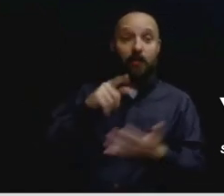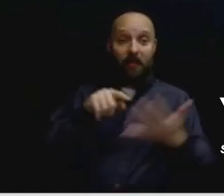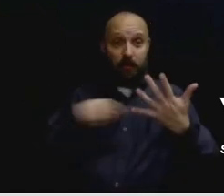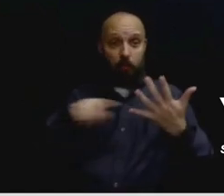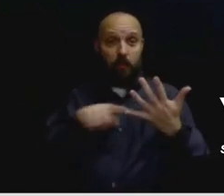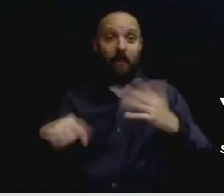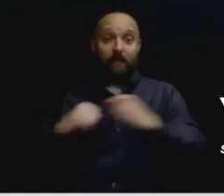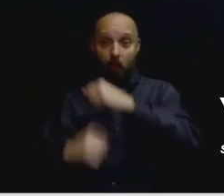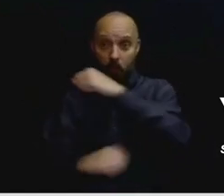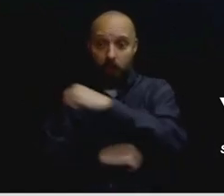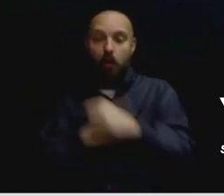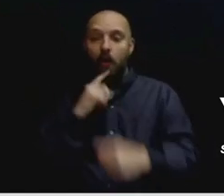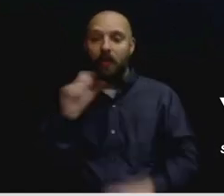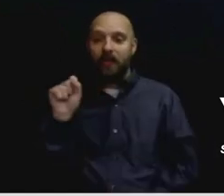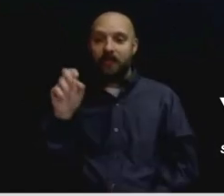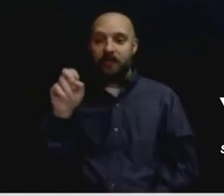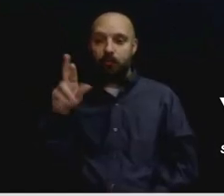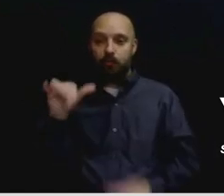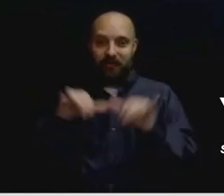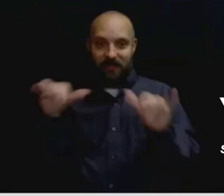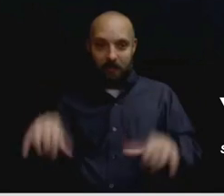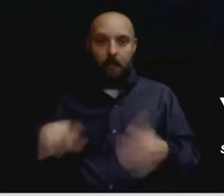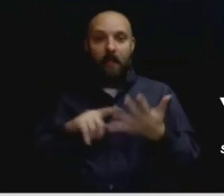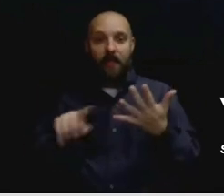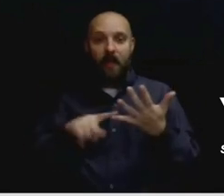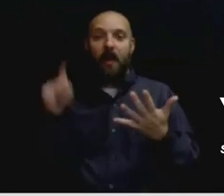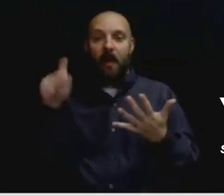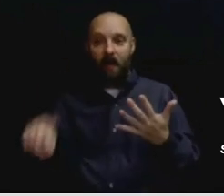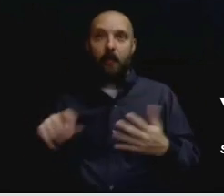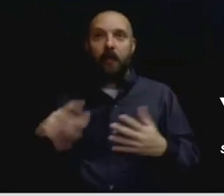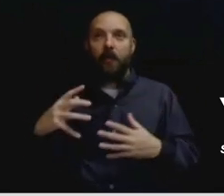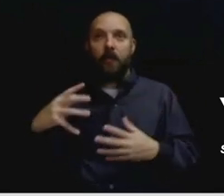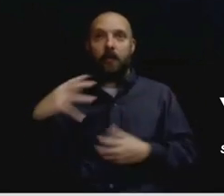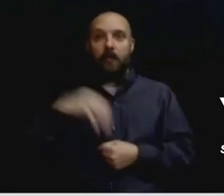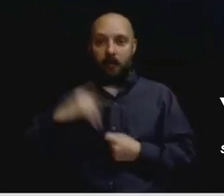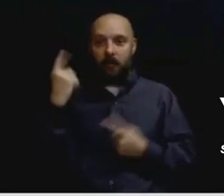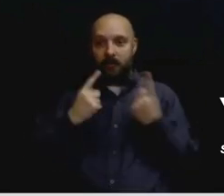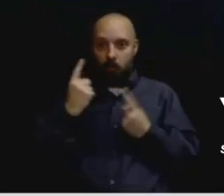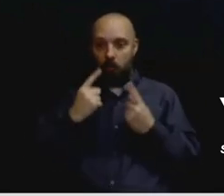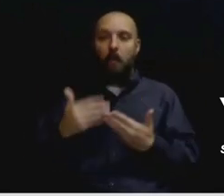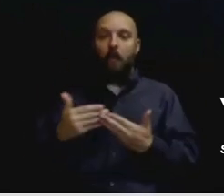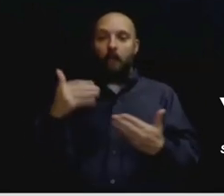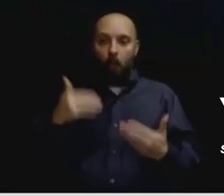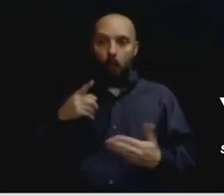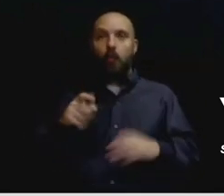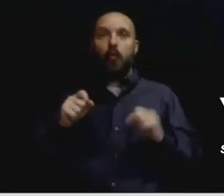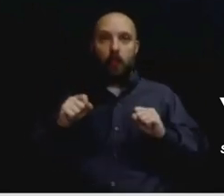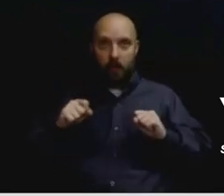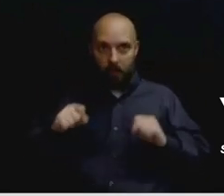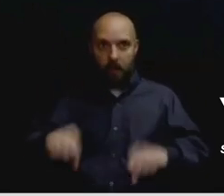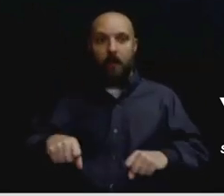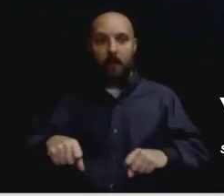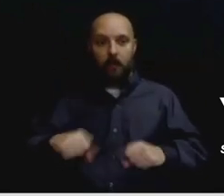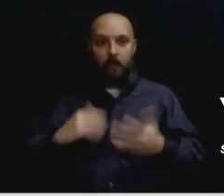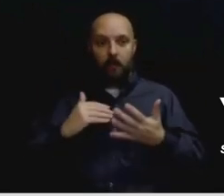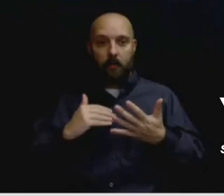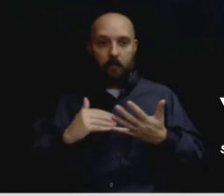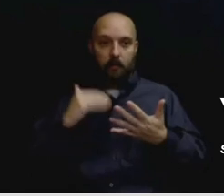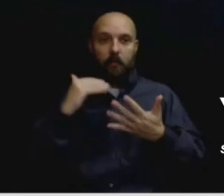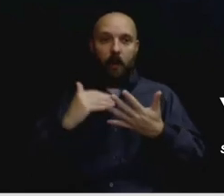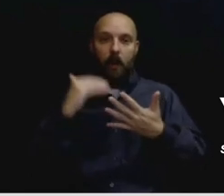the sensory systems, and those have to be taken into account before you're able to go into higher